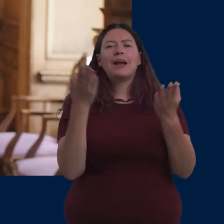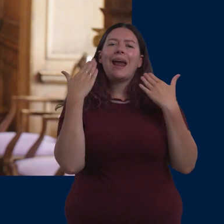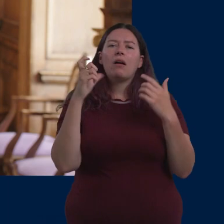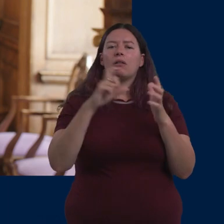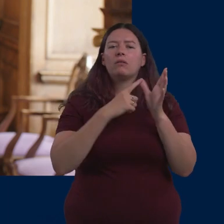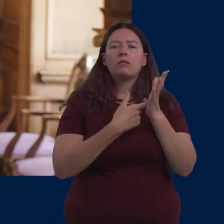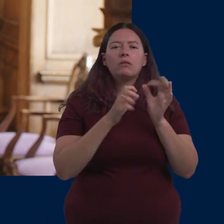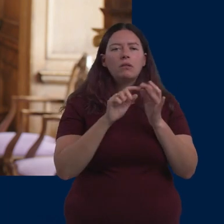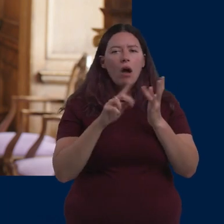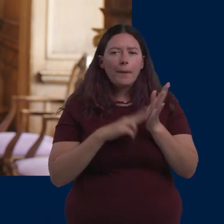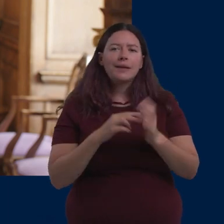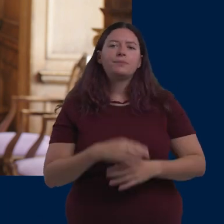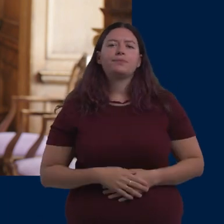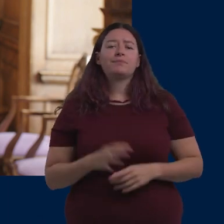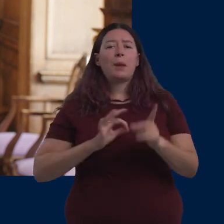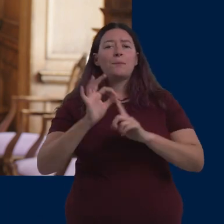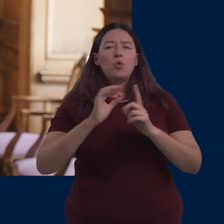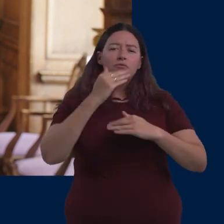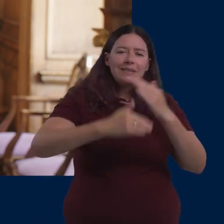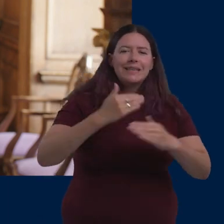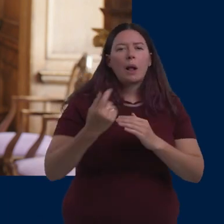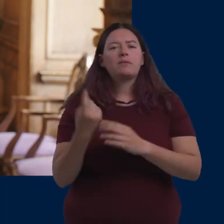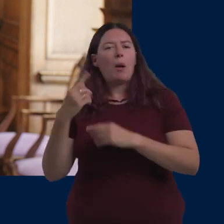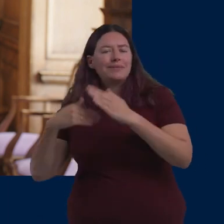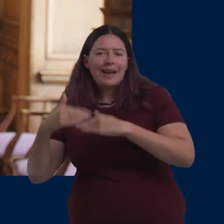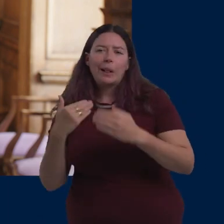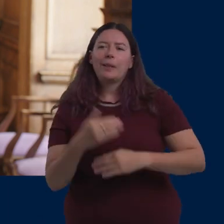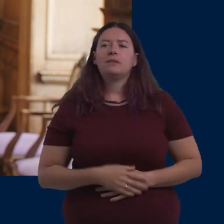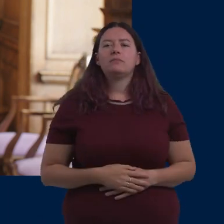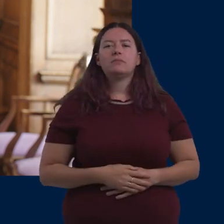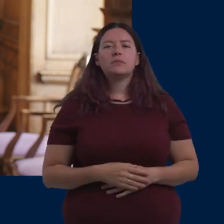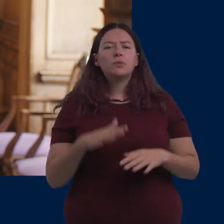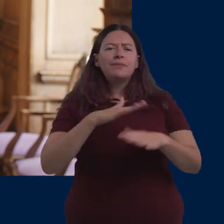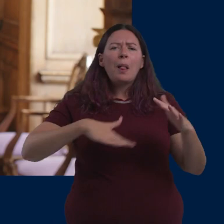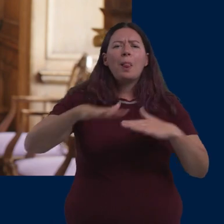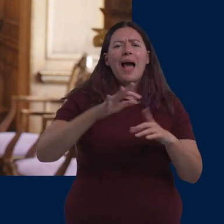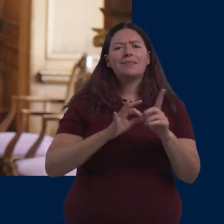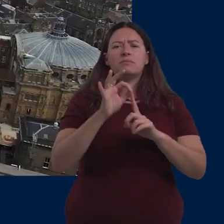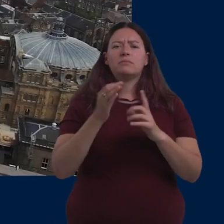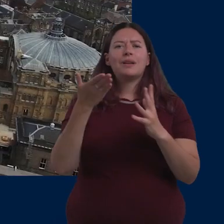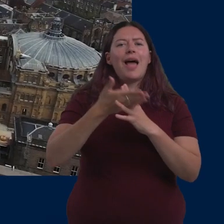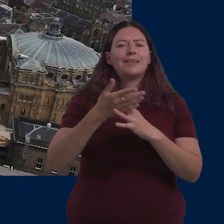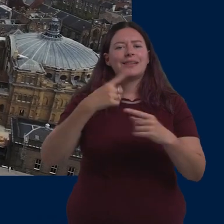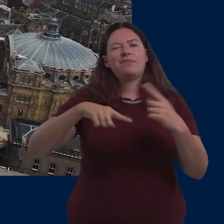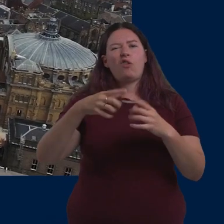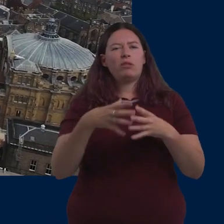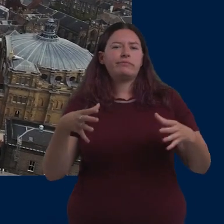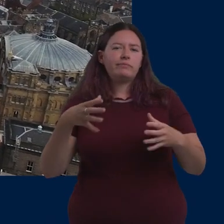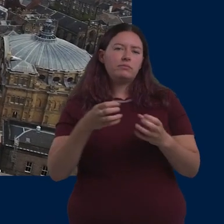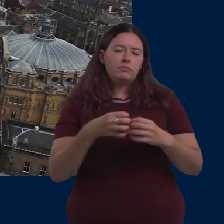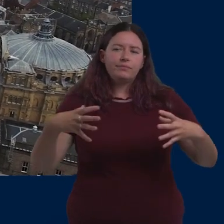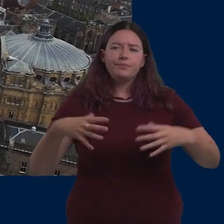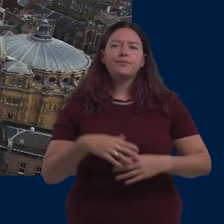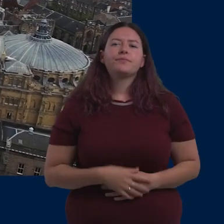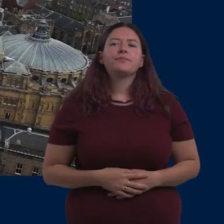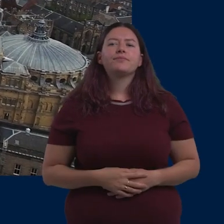carbon, improve recycling and upcycling, and increase access to land for community growers. Against this backdrop